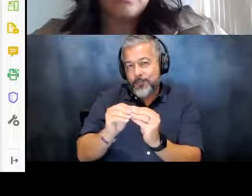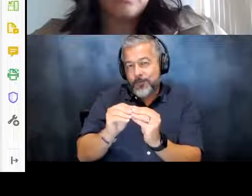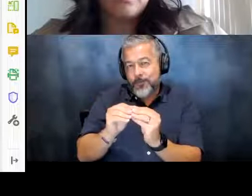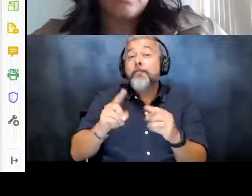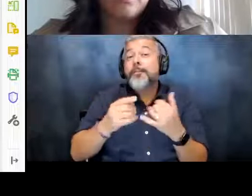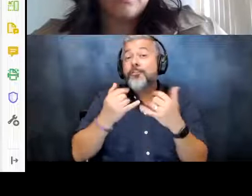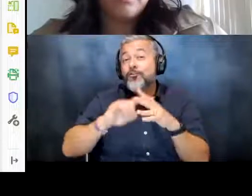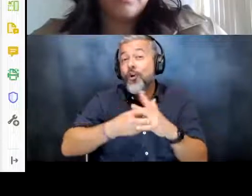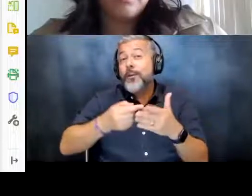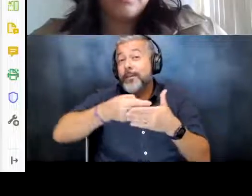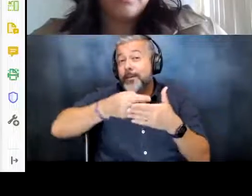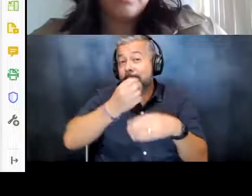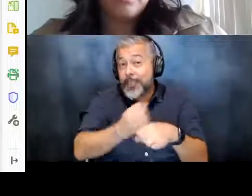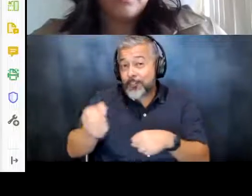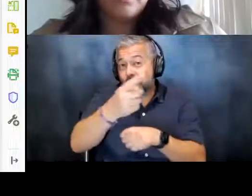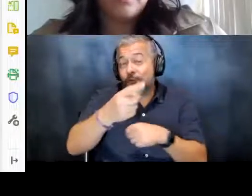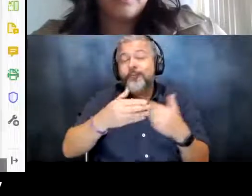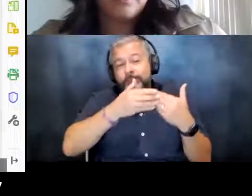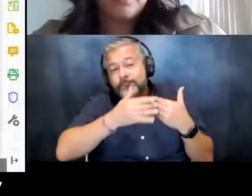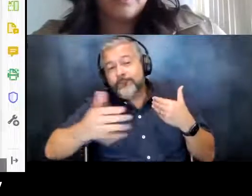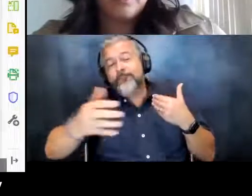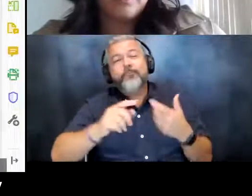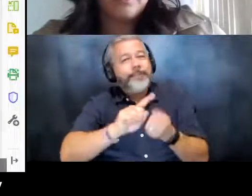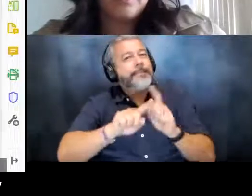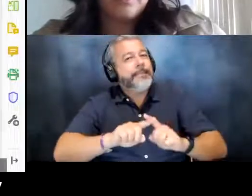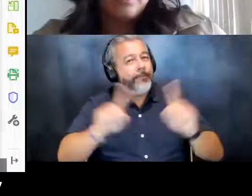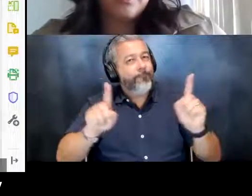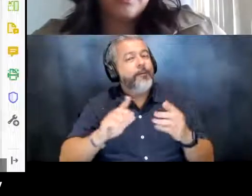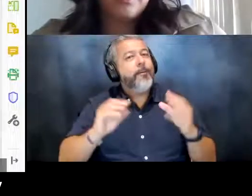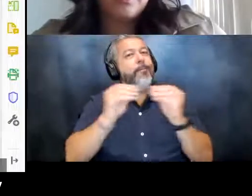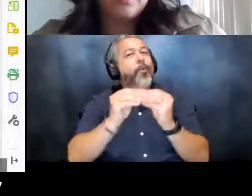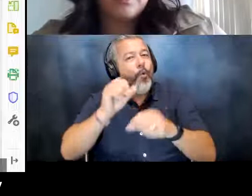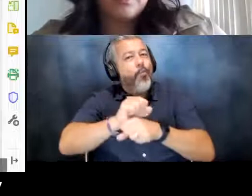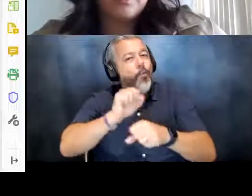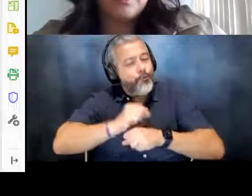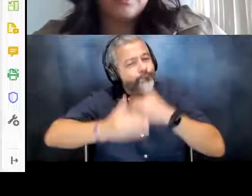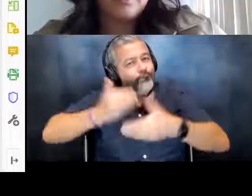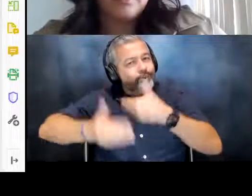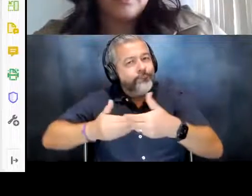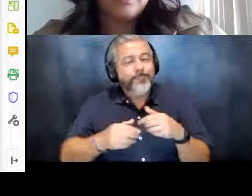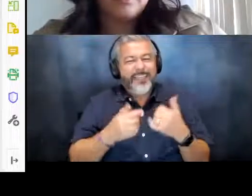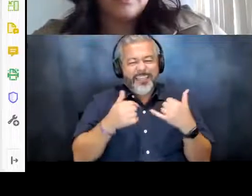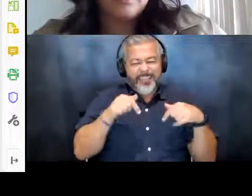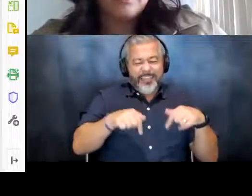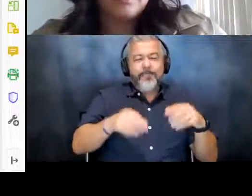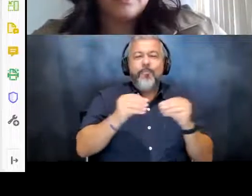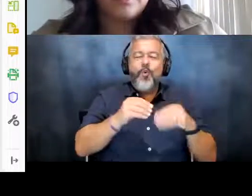point that we're able to roll up the sleeves and start getting down to work with Brilliant Beginnings in